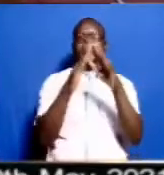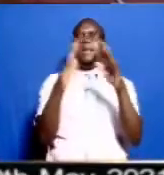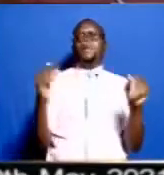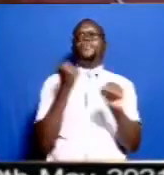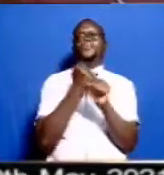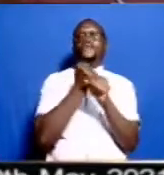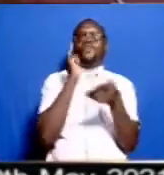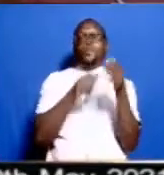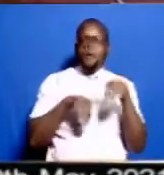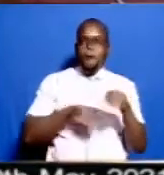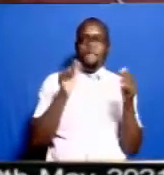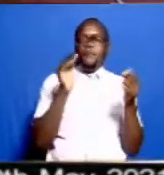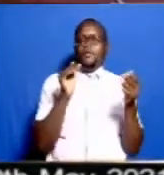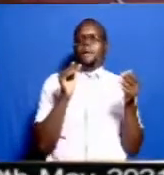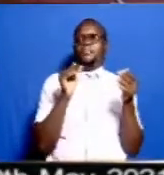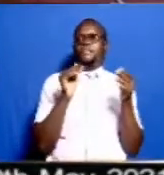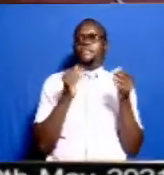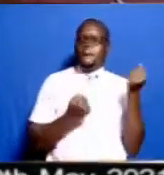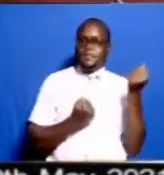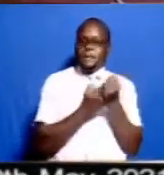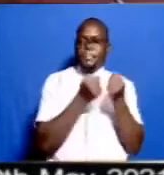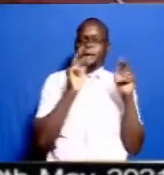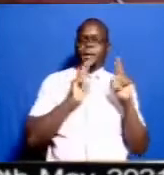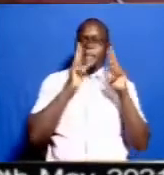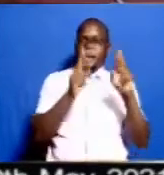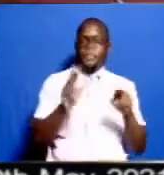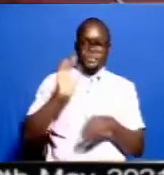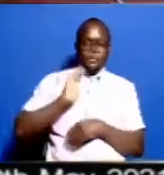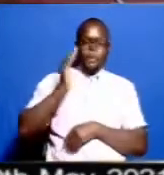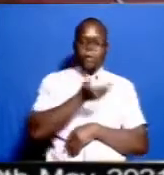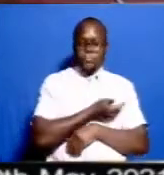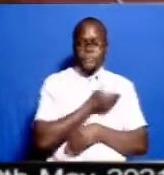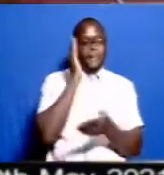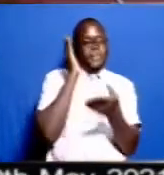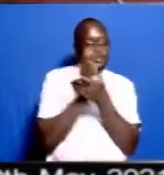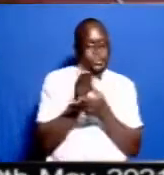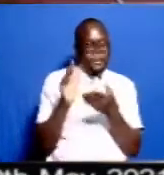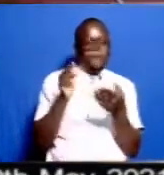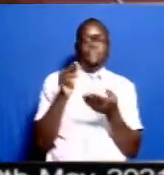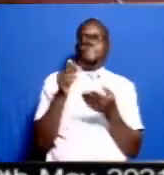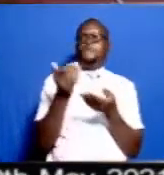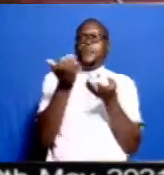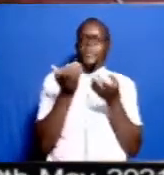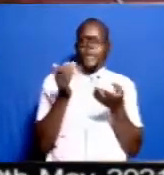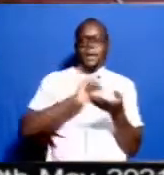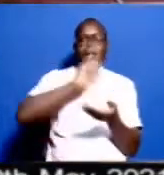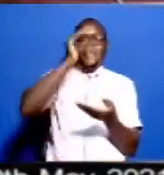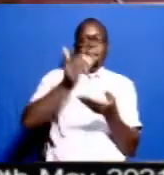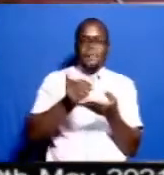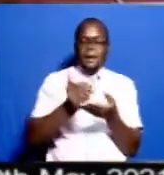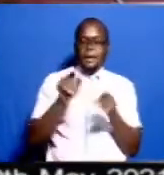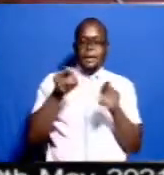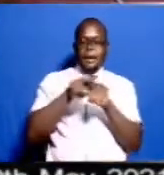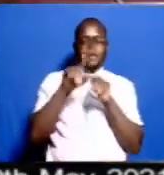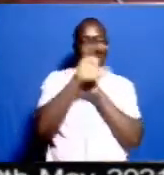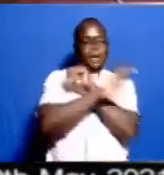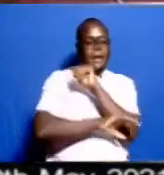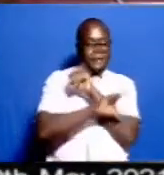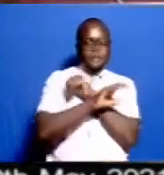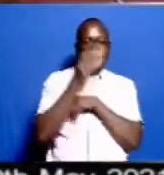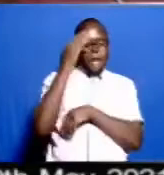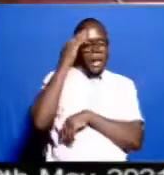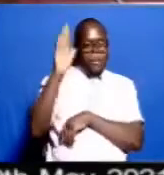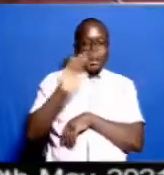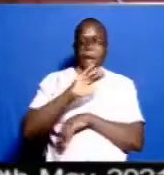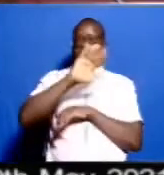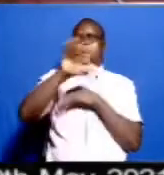go with the report of the committee. These regulations, we need them. This fund, we need it as a country. As we know,